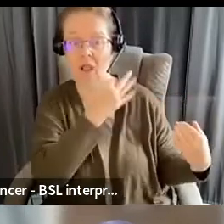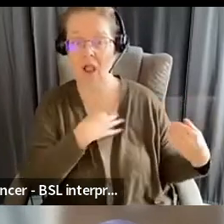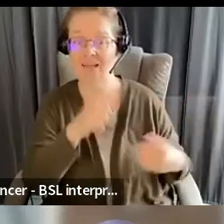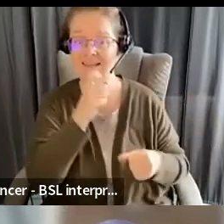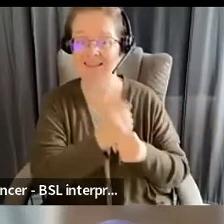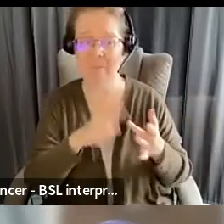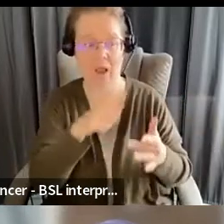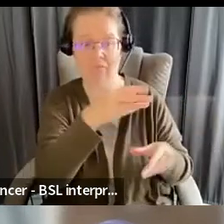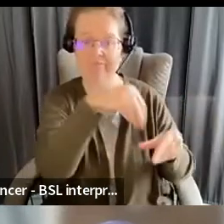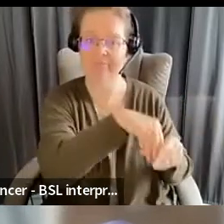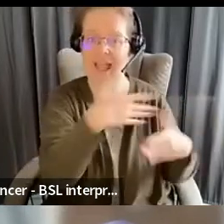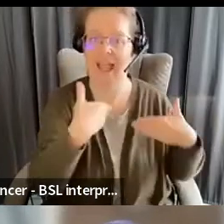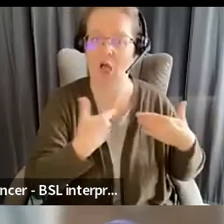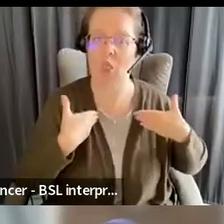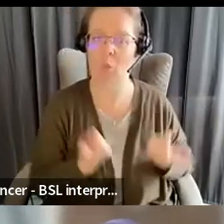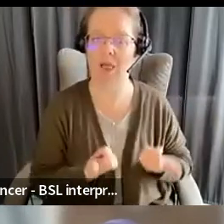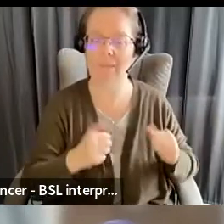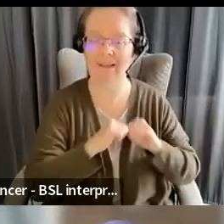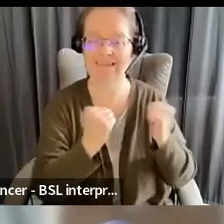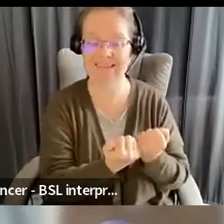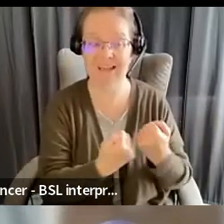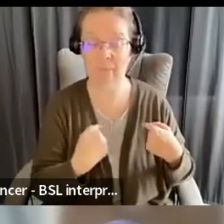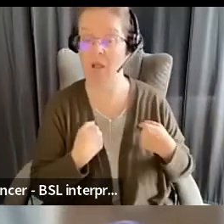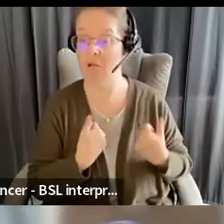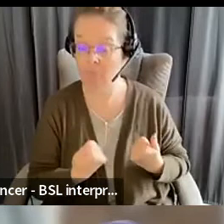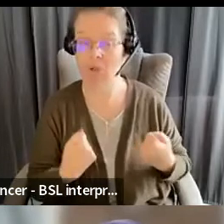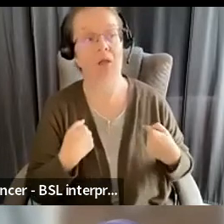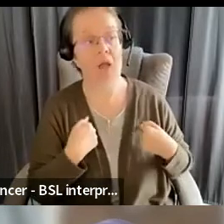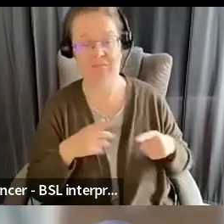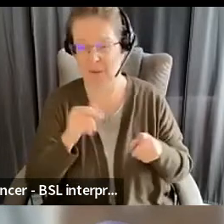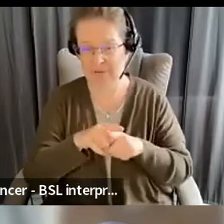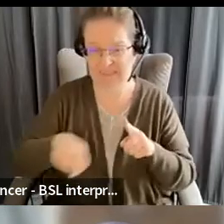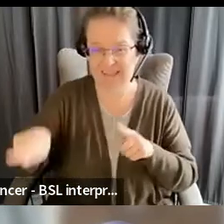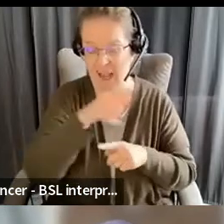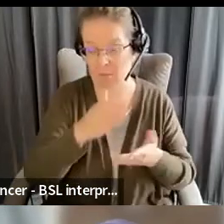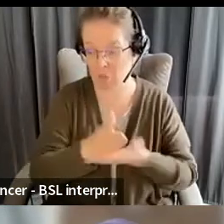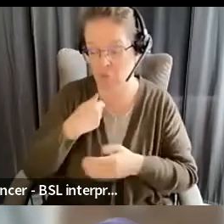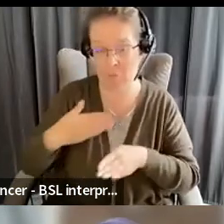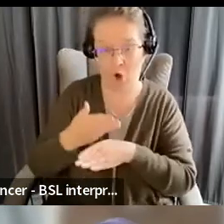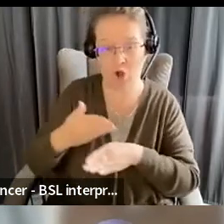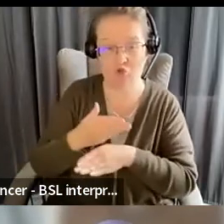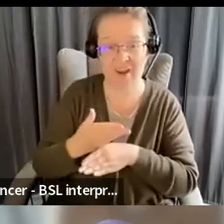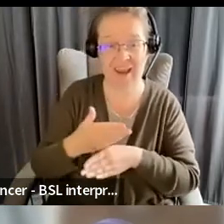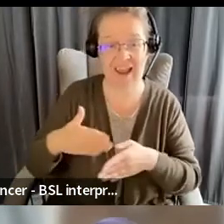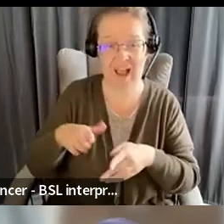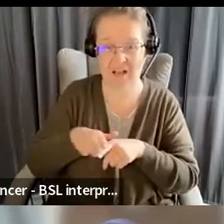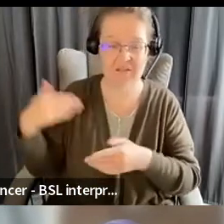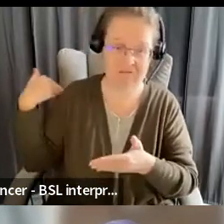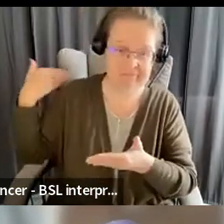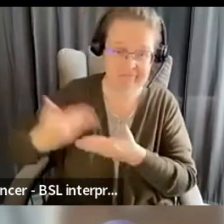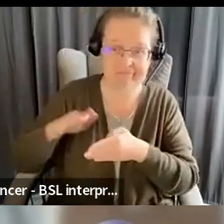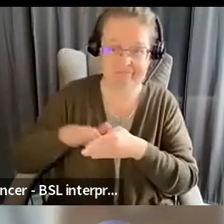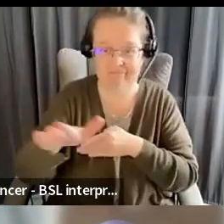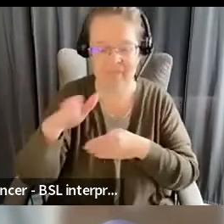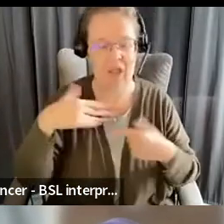and wellbeing team. And throughout my career, like many of you maybe, I struggled with the workplace, mental health